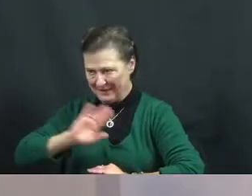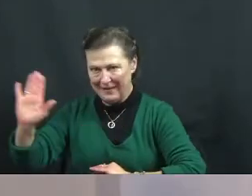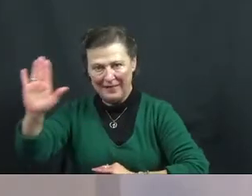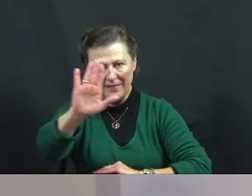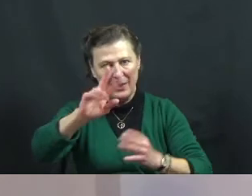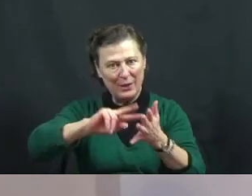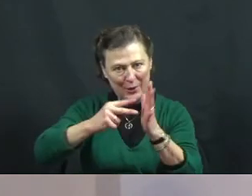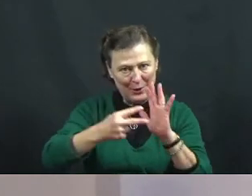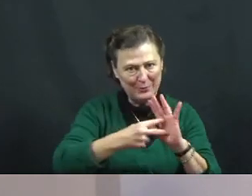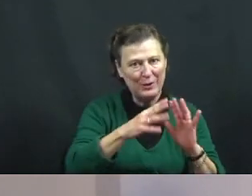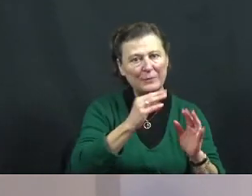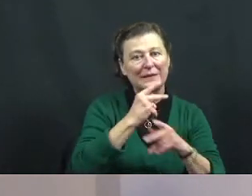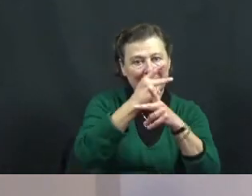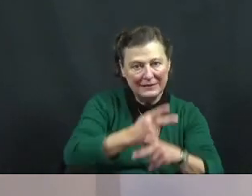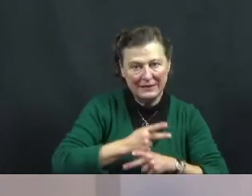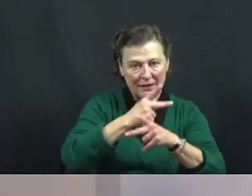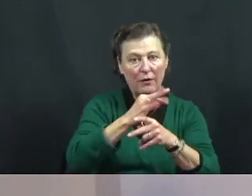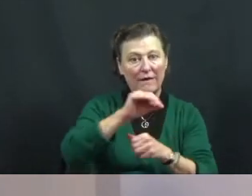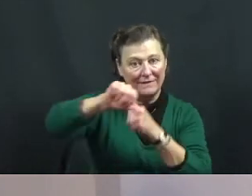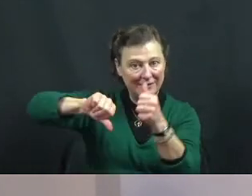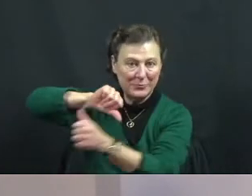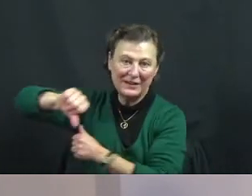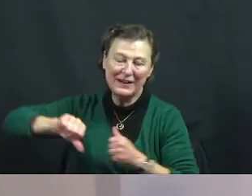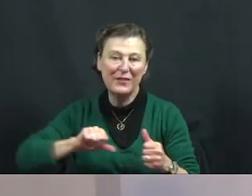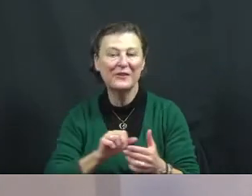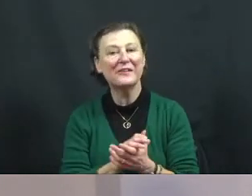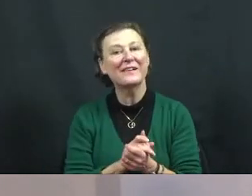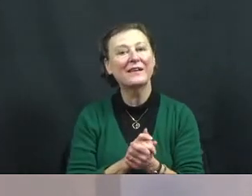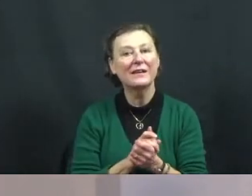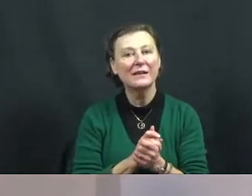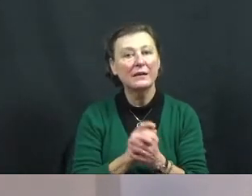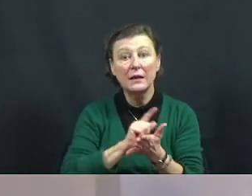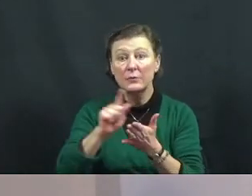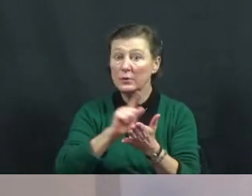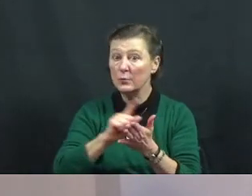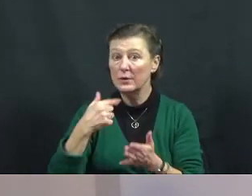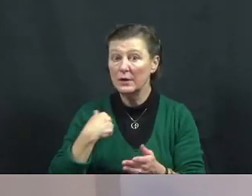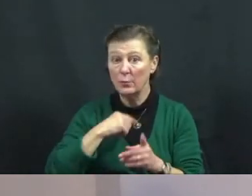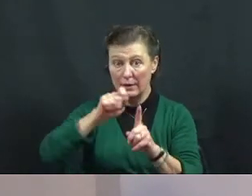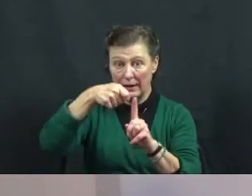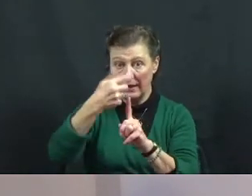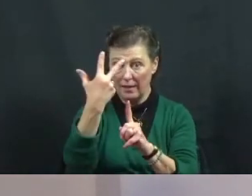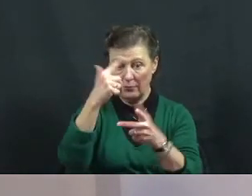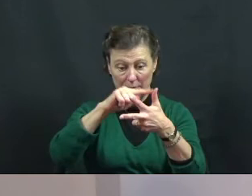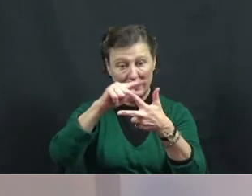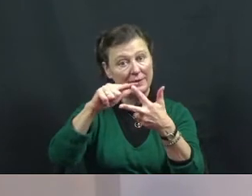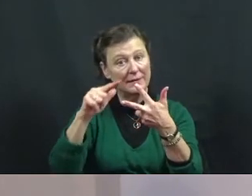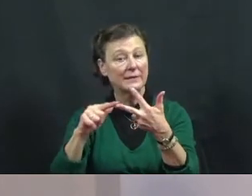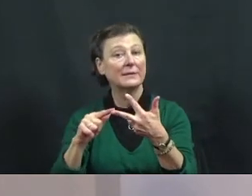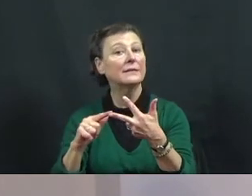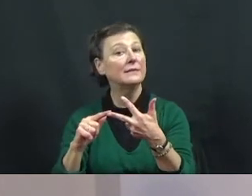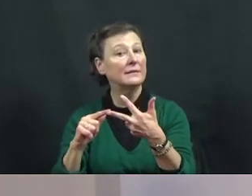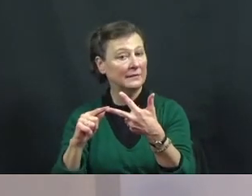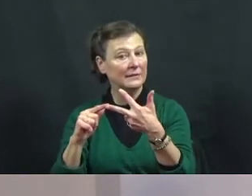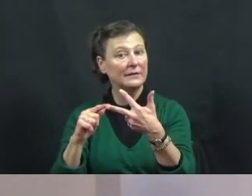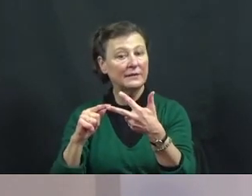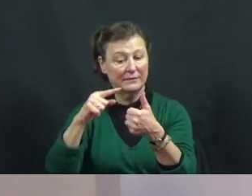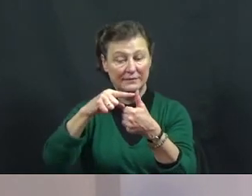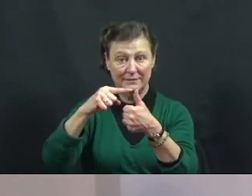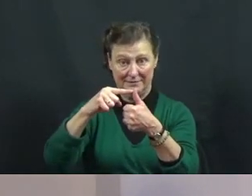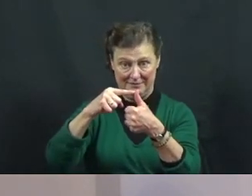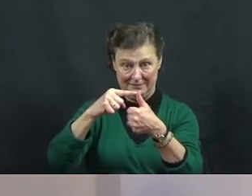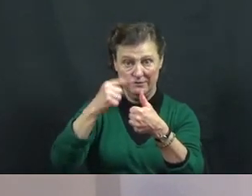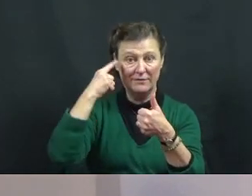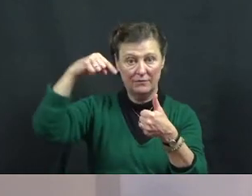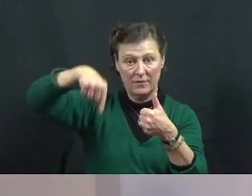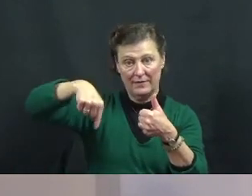take care of one another. Each week, we light 3 chalices. The first is